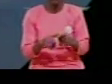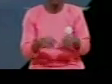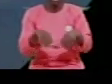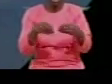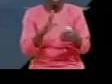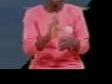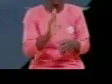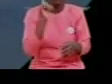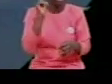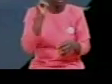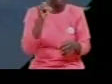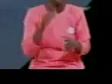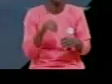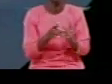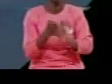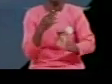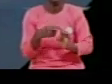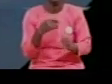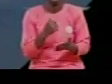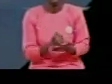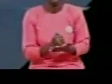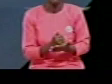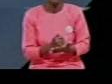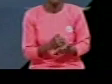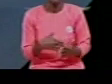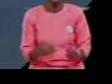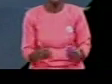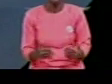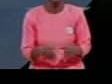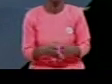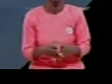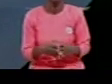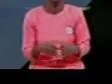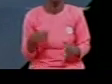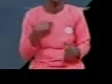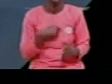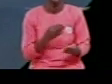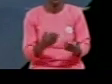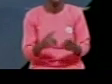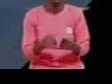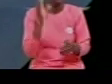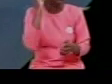Now, we are going to listen to two testimonies